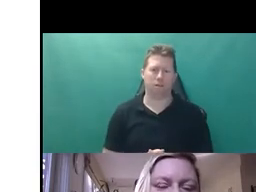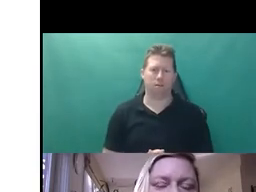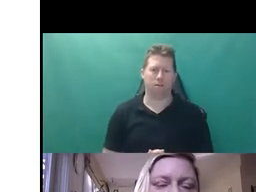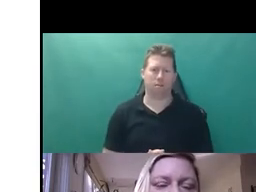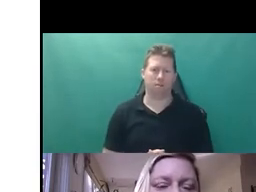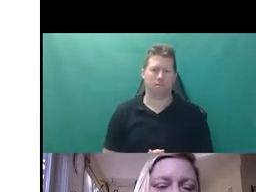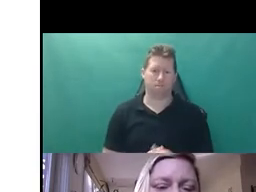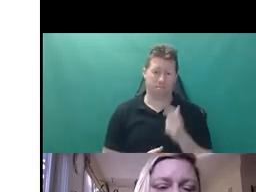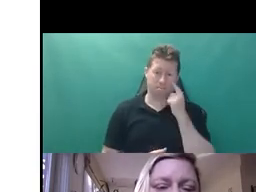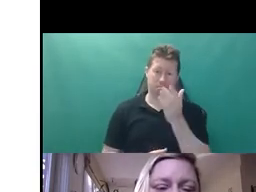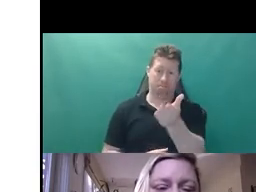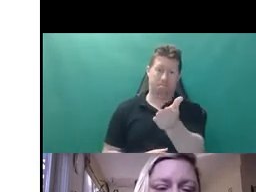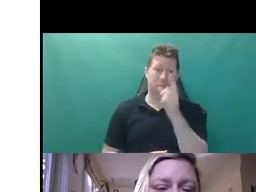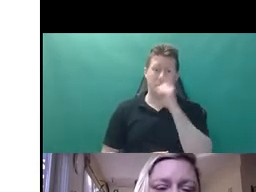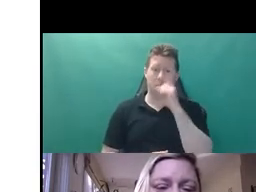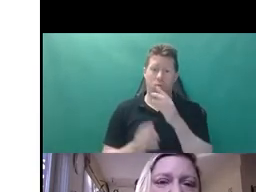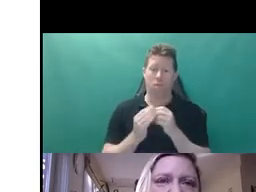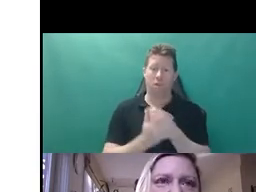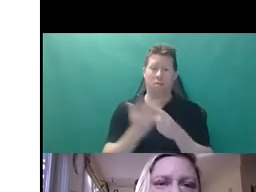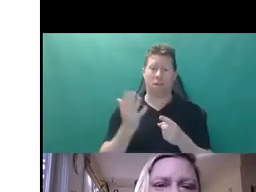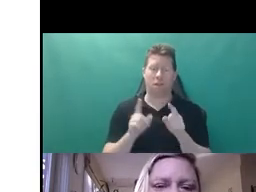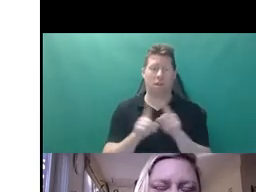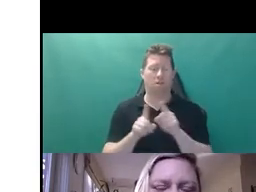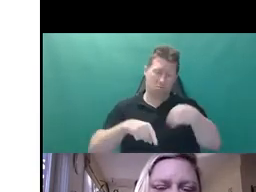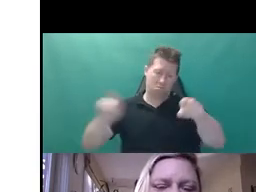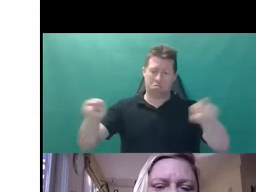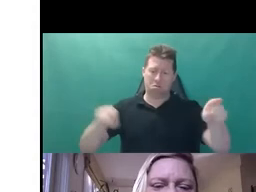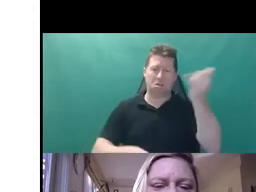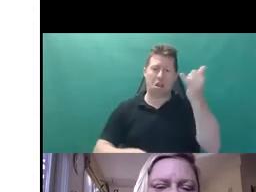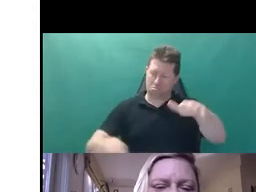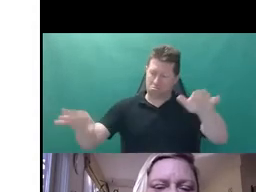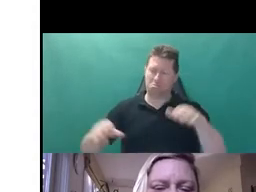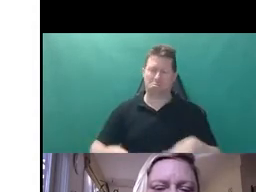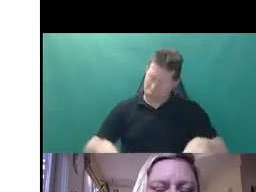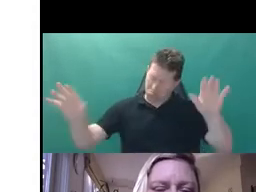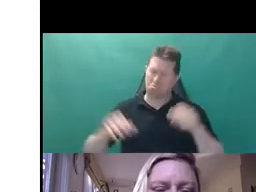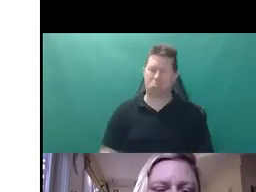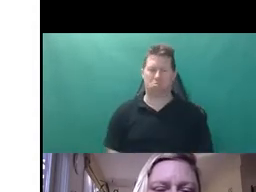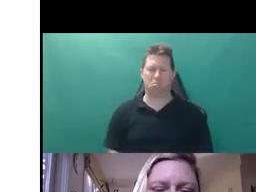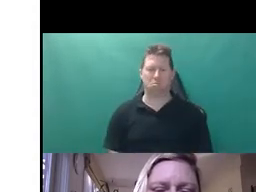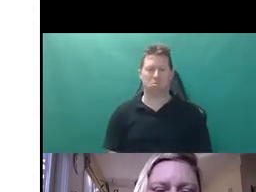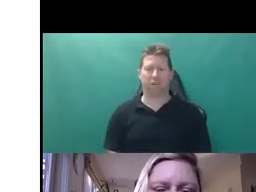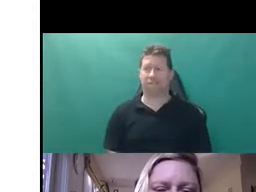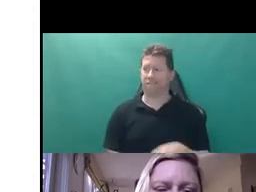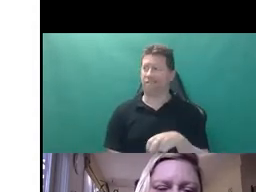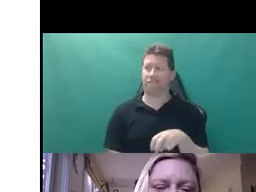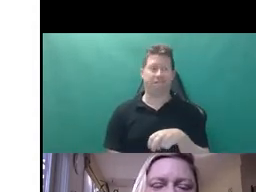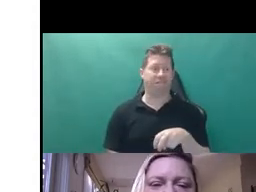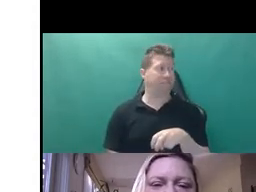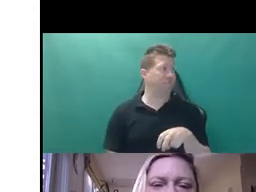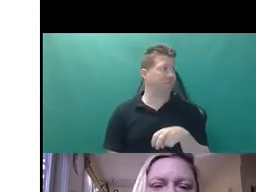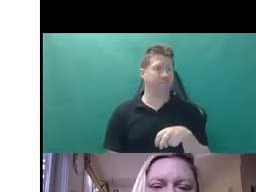So here's just some people with a disability being sort of you know put out into the yard for the day just to spend the day. You can see they're pretty bored,